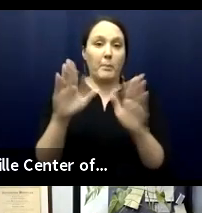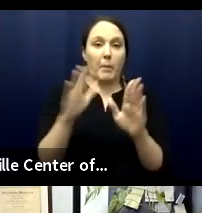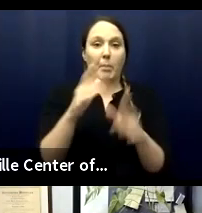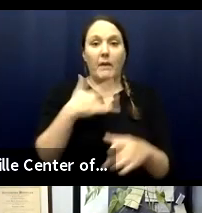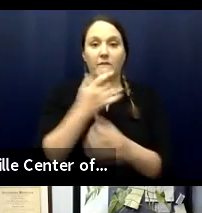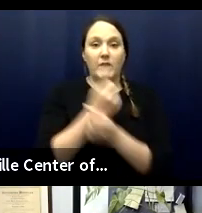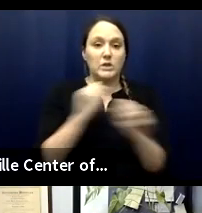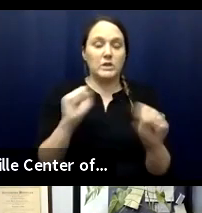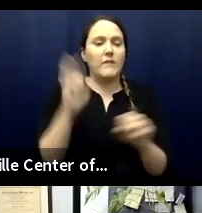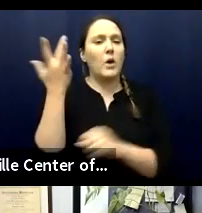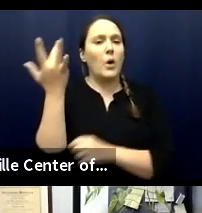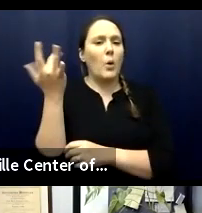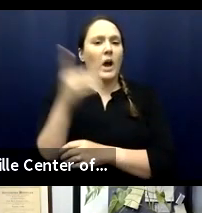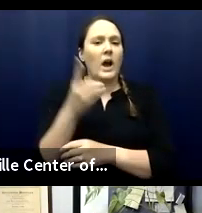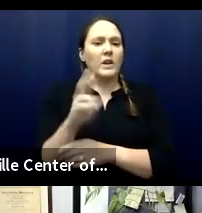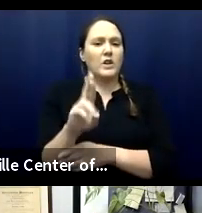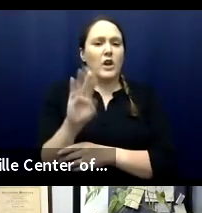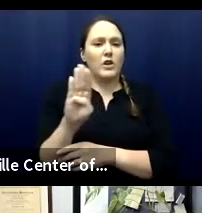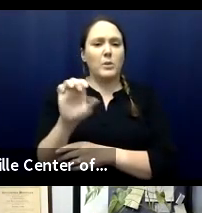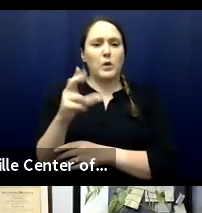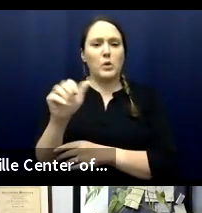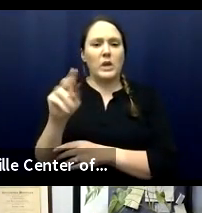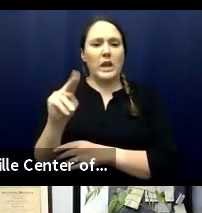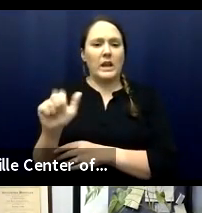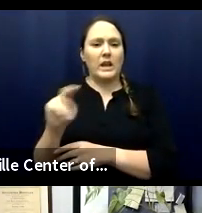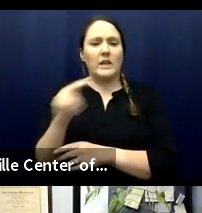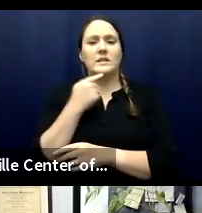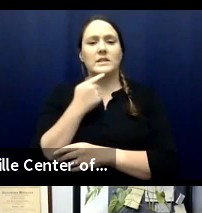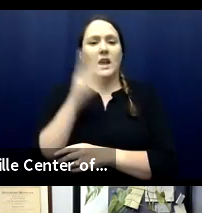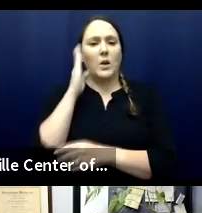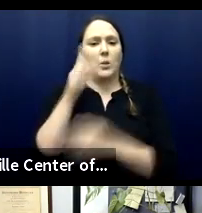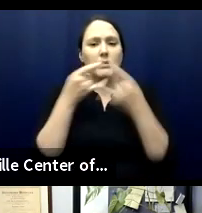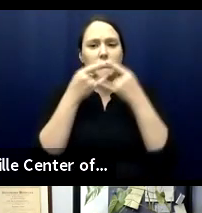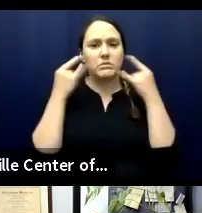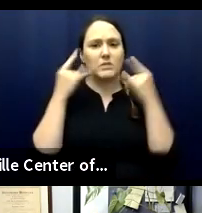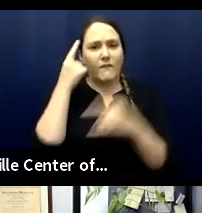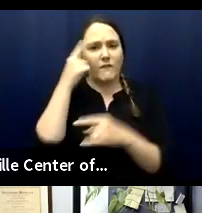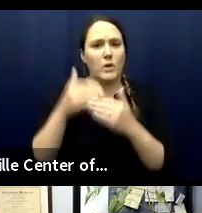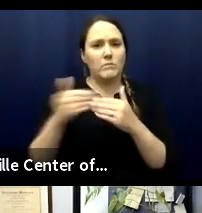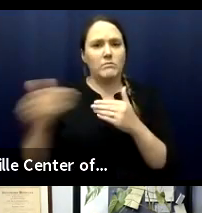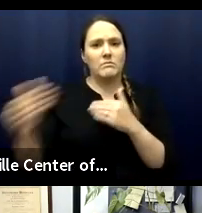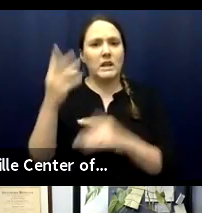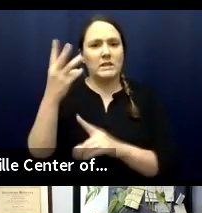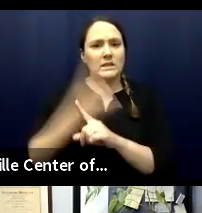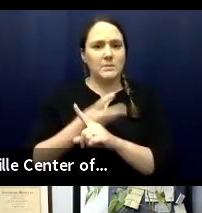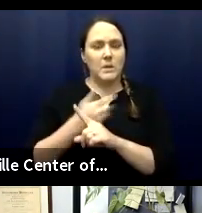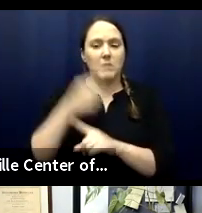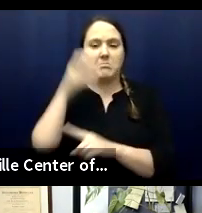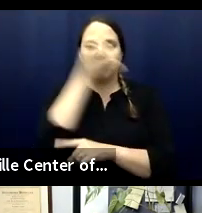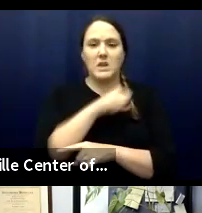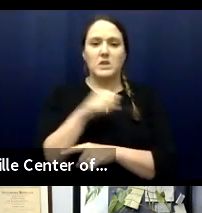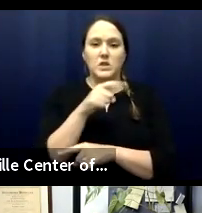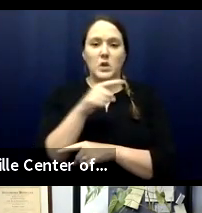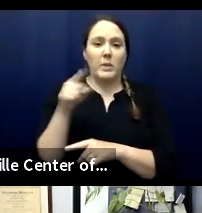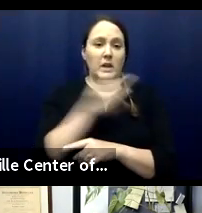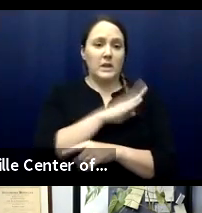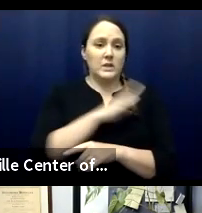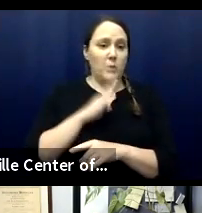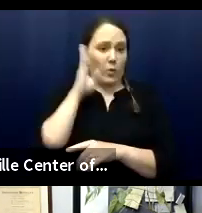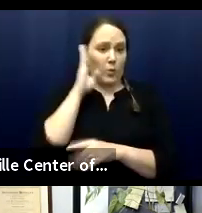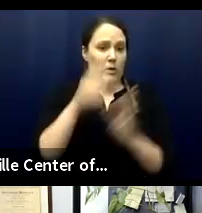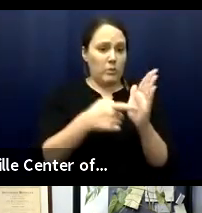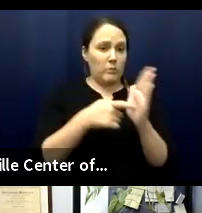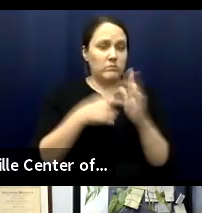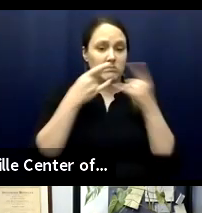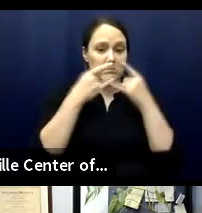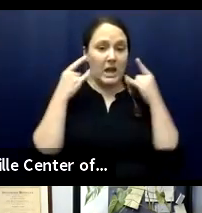Dr. Buchanan saying yesterday that we'll be wearing face masks for the next 6 months? I assume she means that this board will mandate masks until a